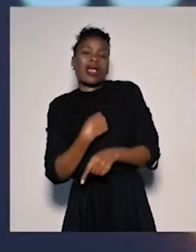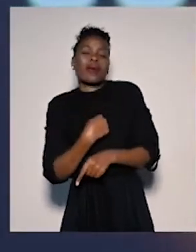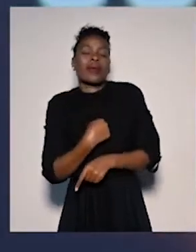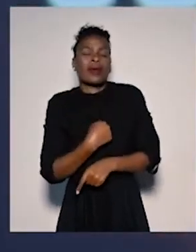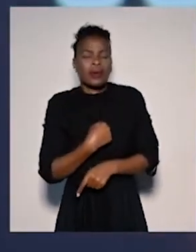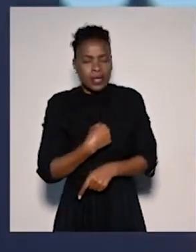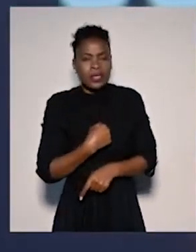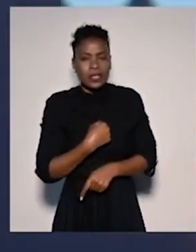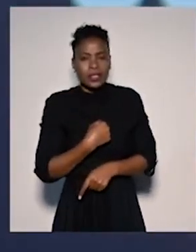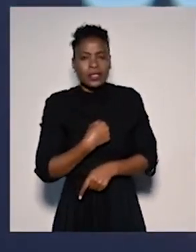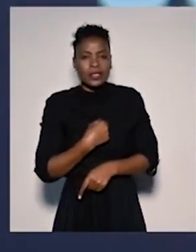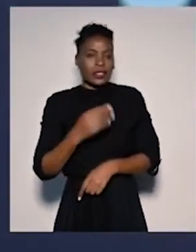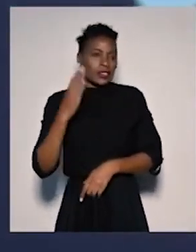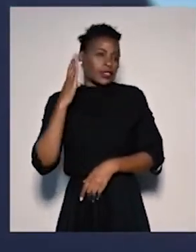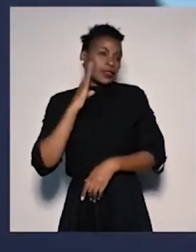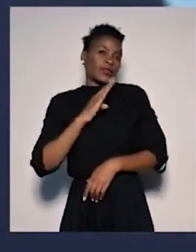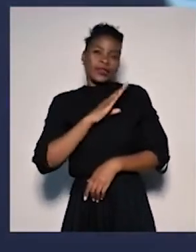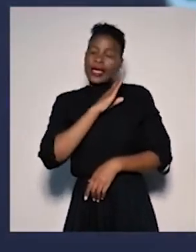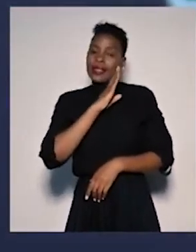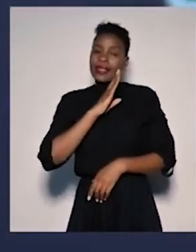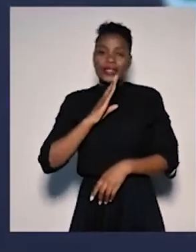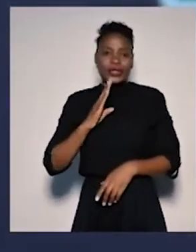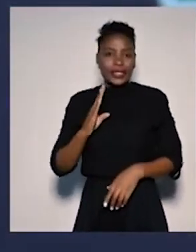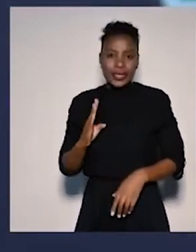It says it was grace that